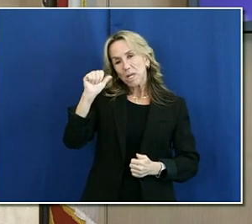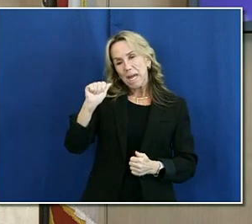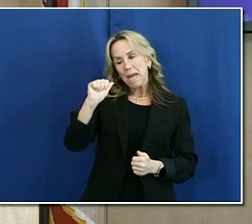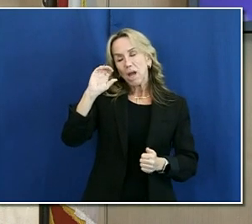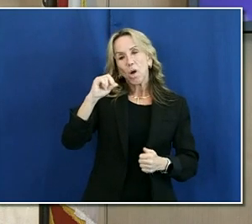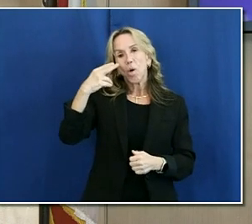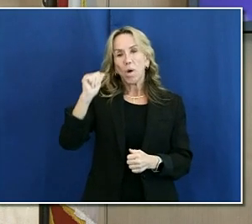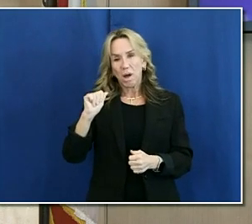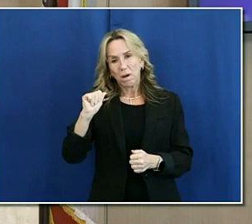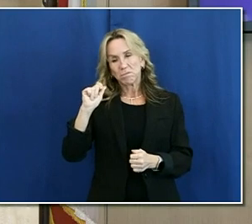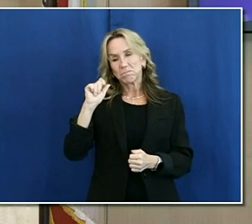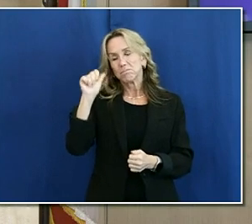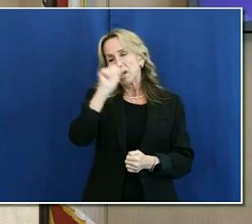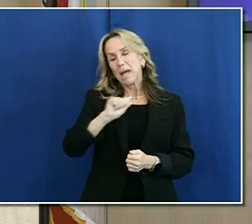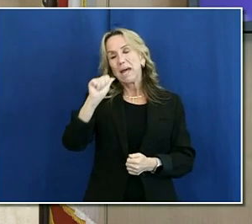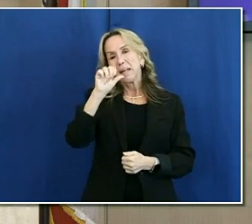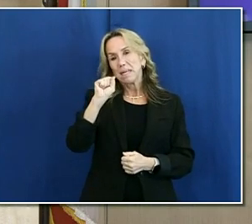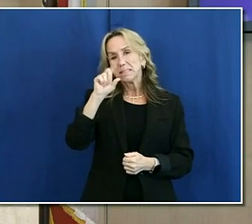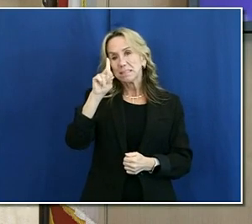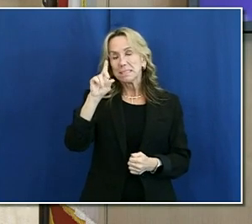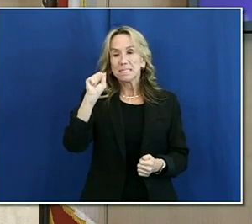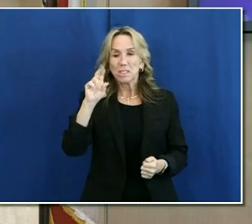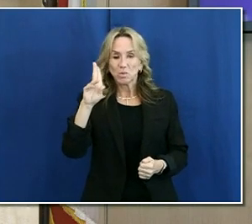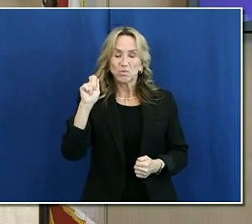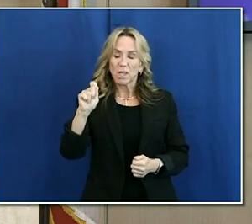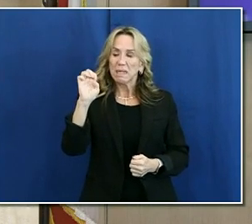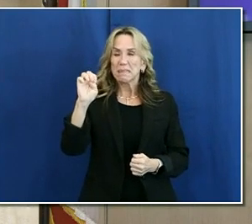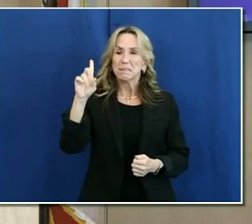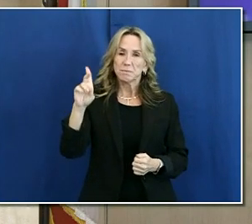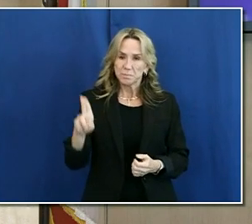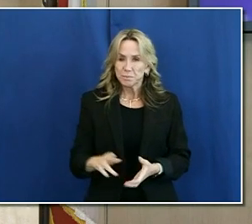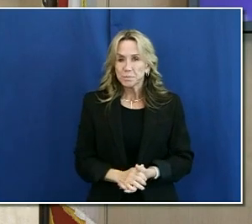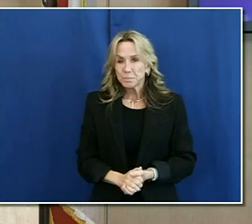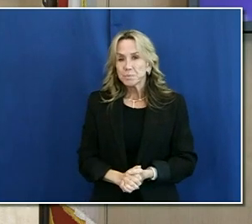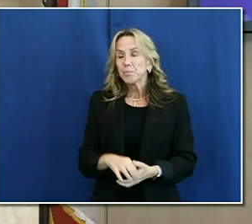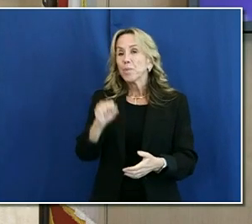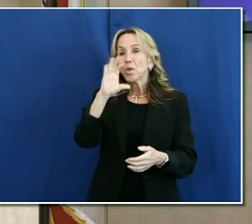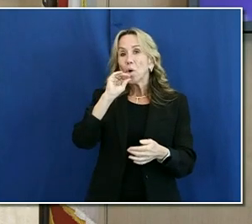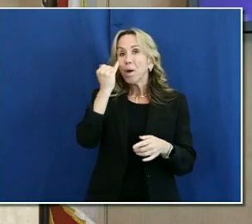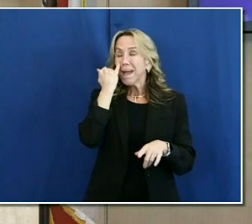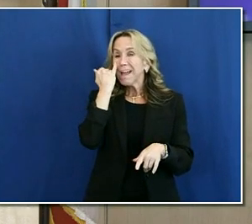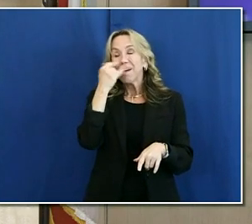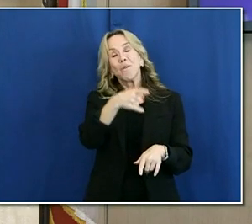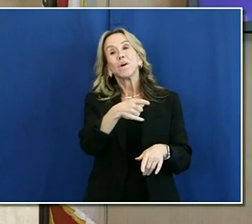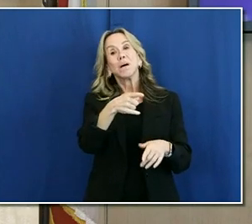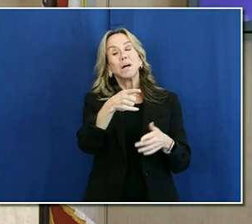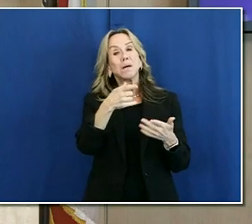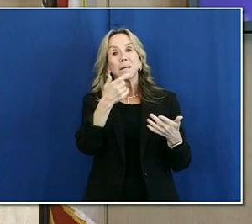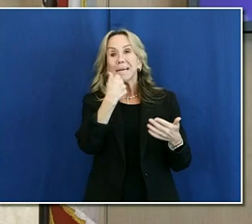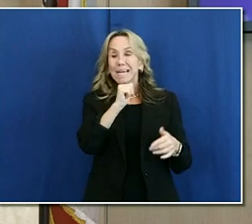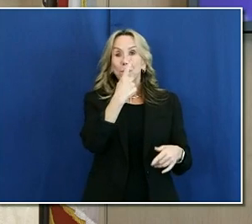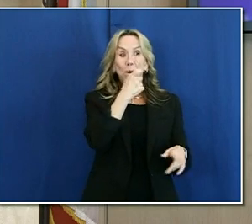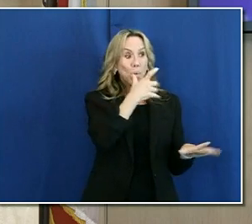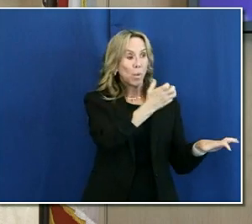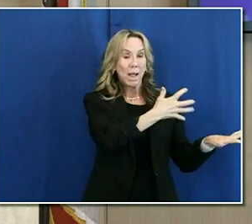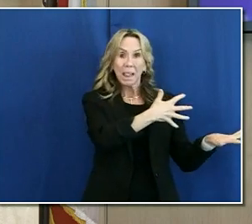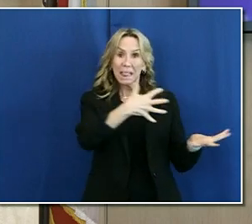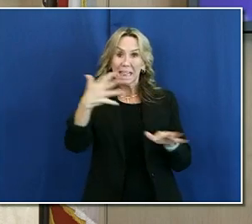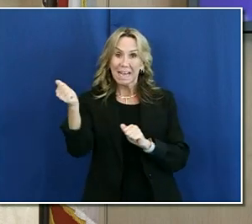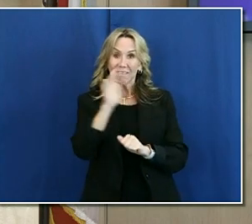oha@sdsu.edu. If any student chooses to leave their on-campus house, they will be permitted to do